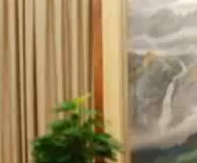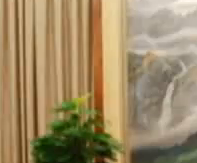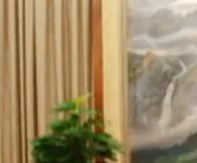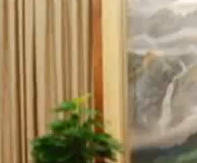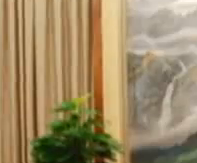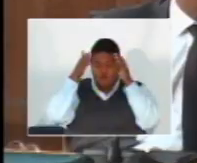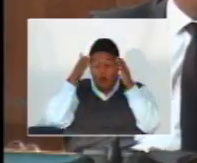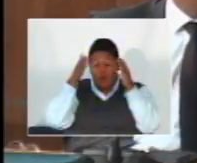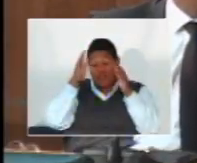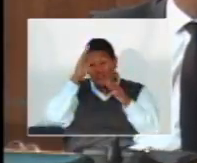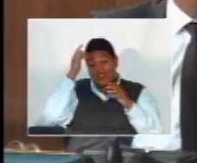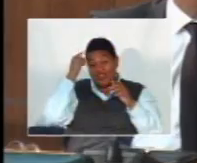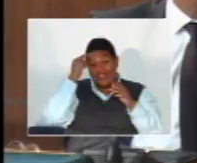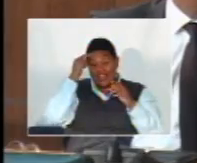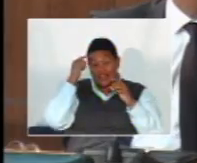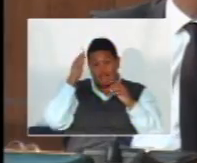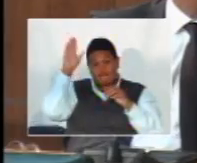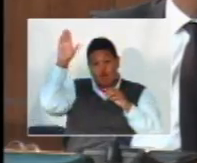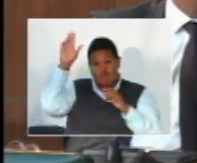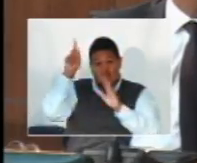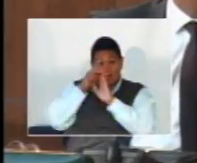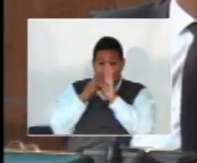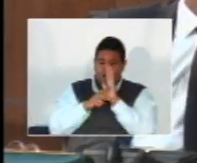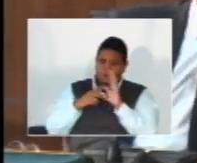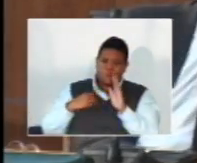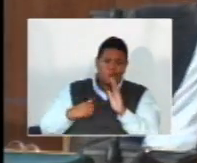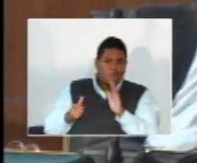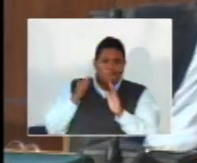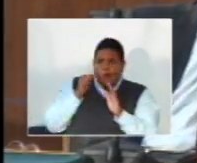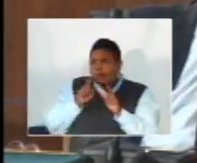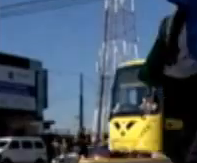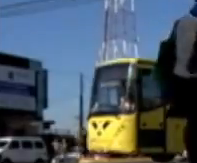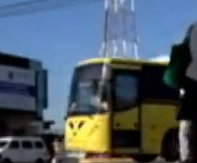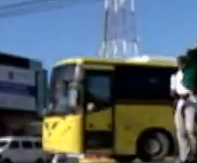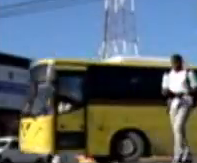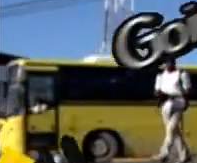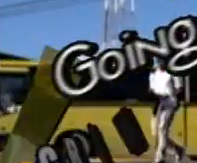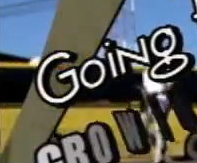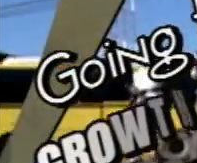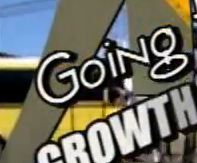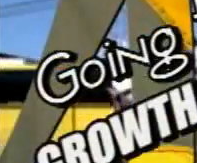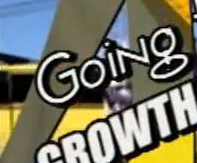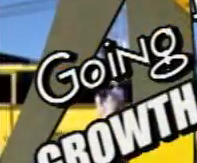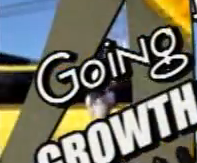foreign policy. We will not divert from this position.